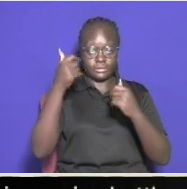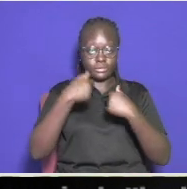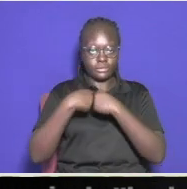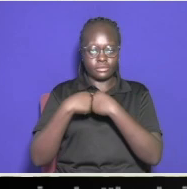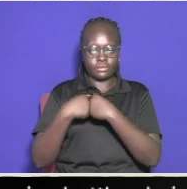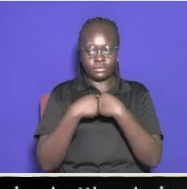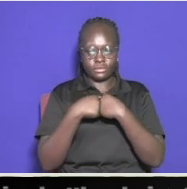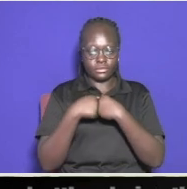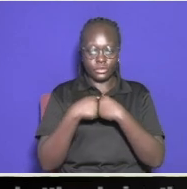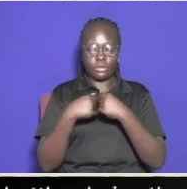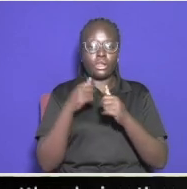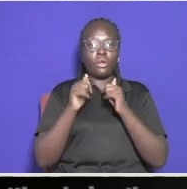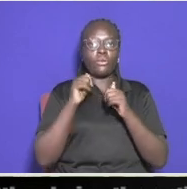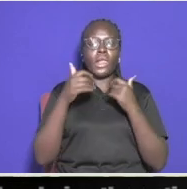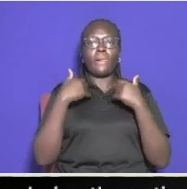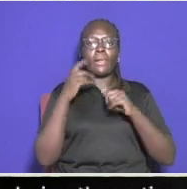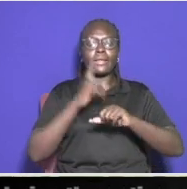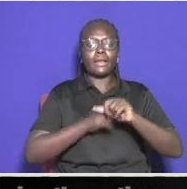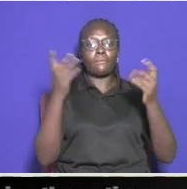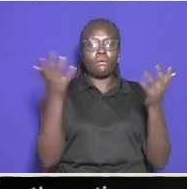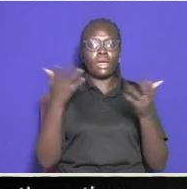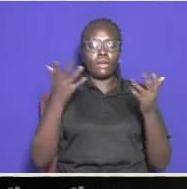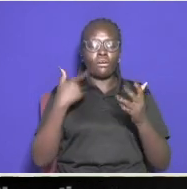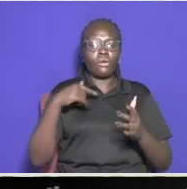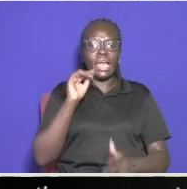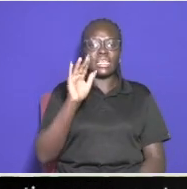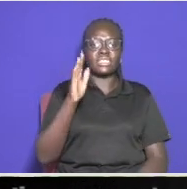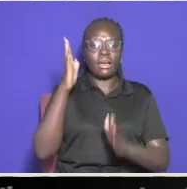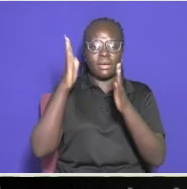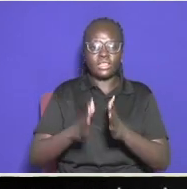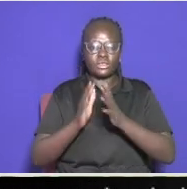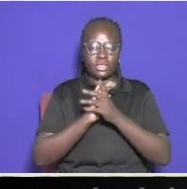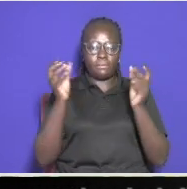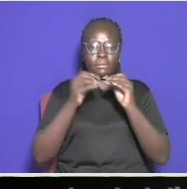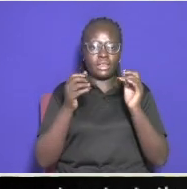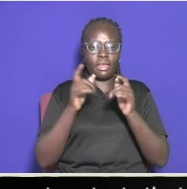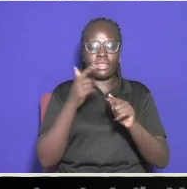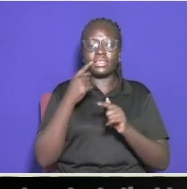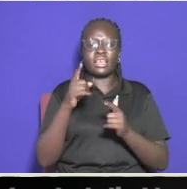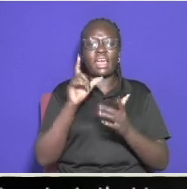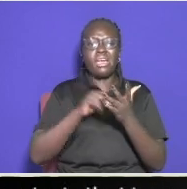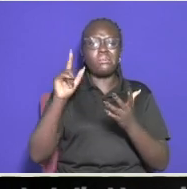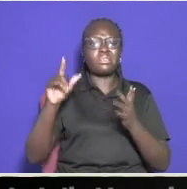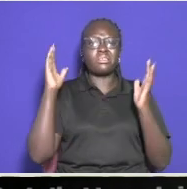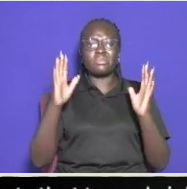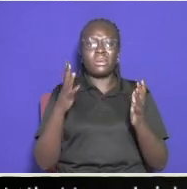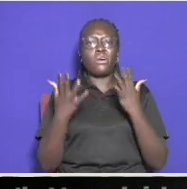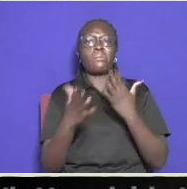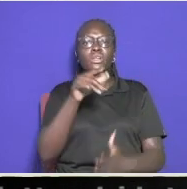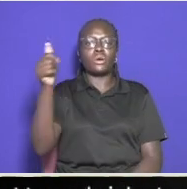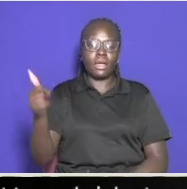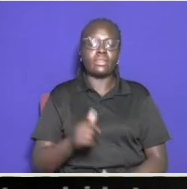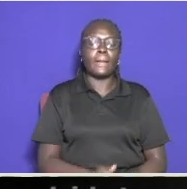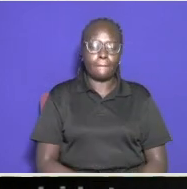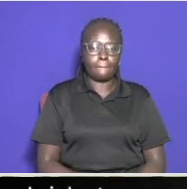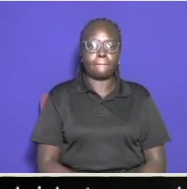But I think we've had a time when we convinced somebody we met and they were like, no, you're too expensive, more than A, B, C, D.